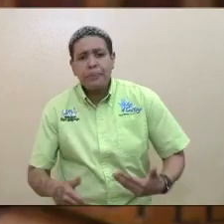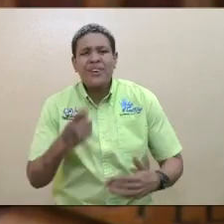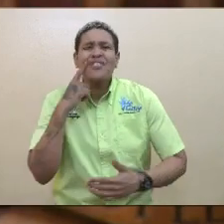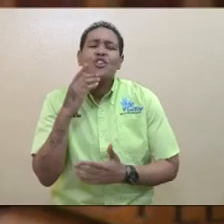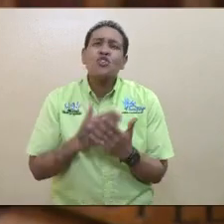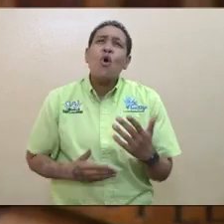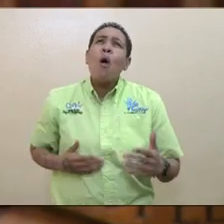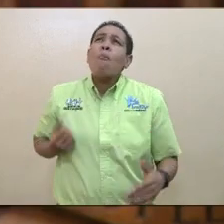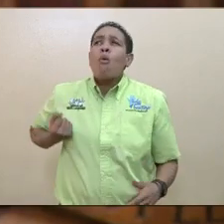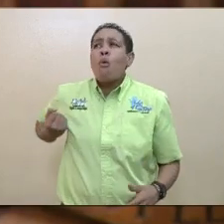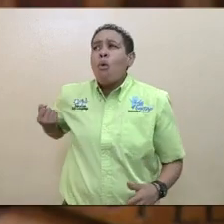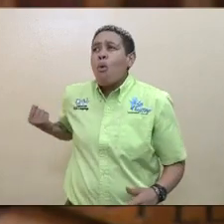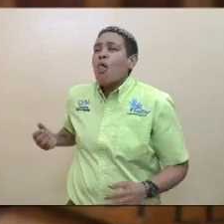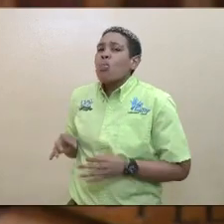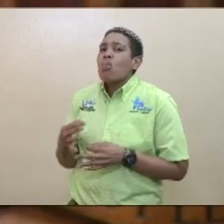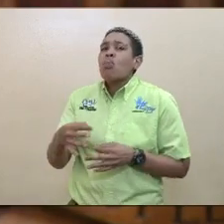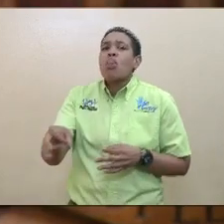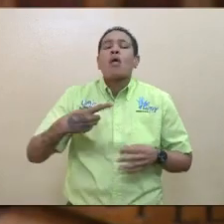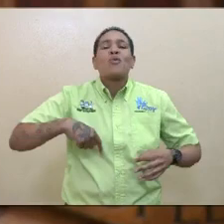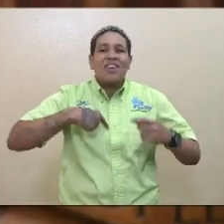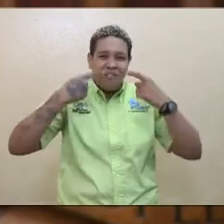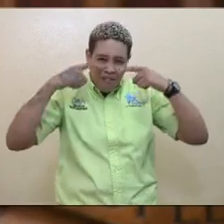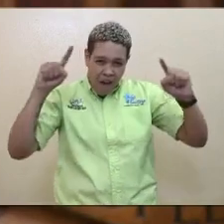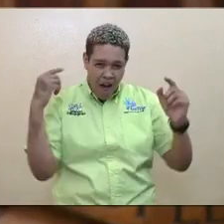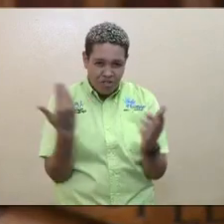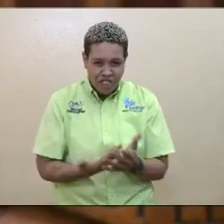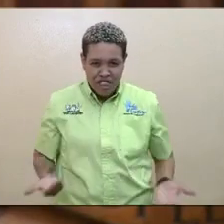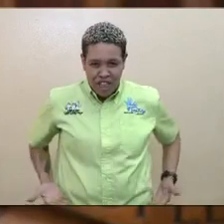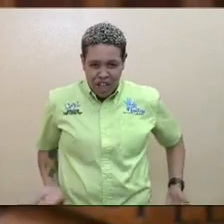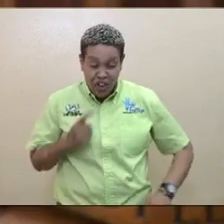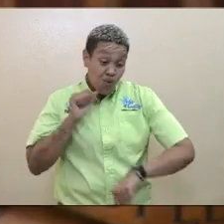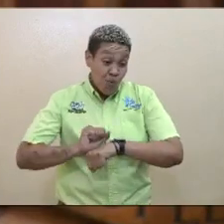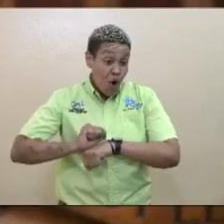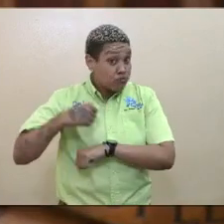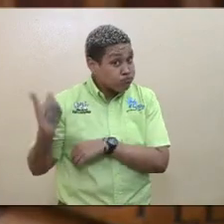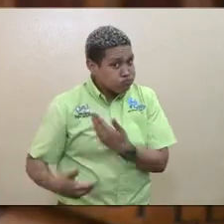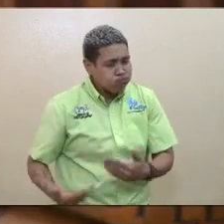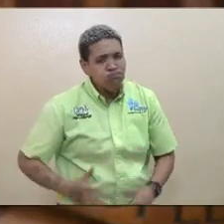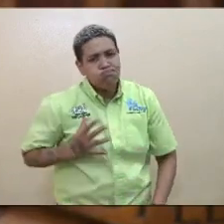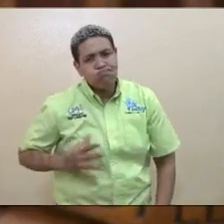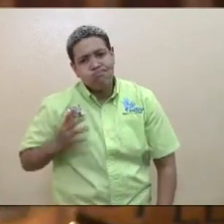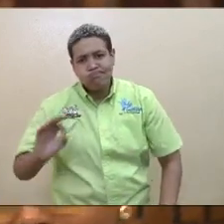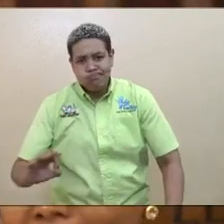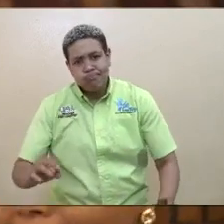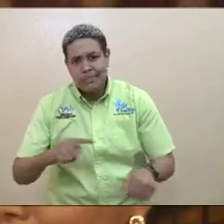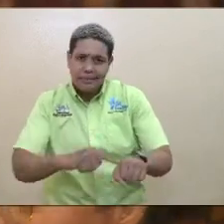delay, we're finally here, and the work has commenced formally.